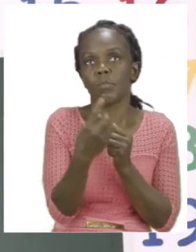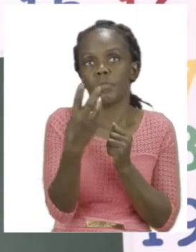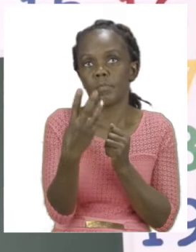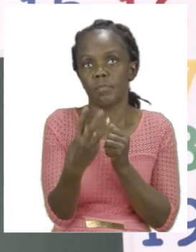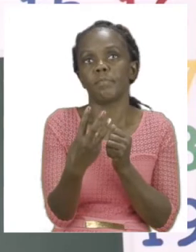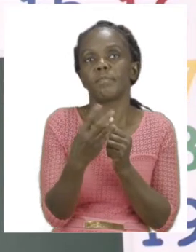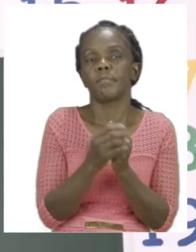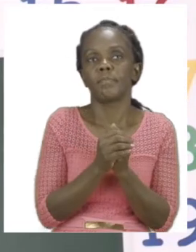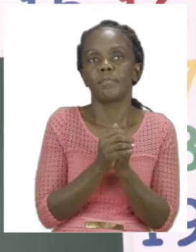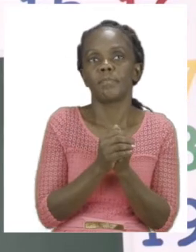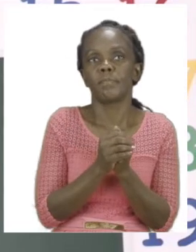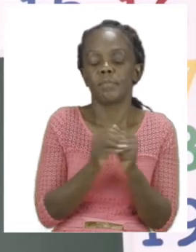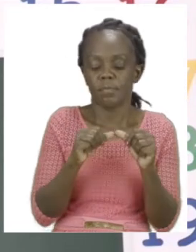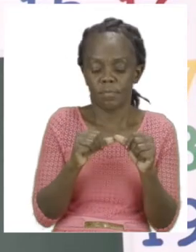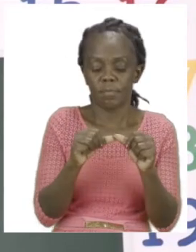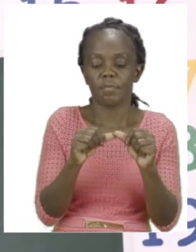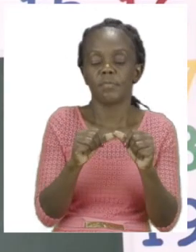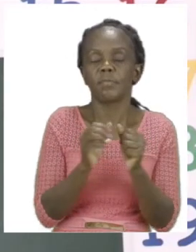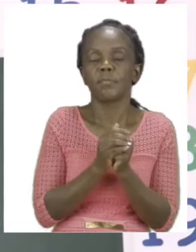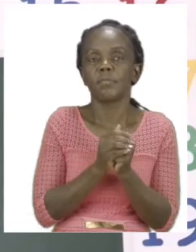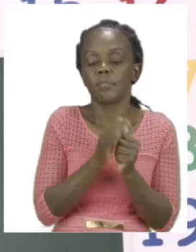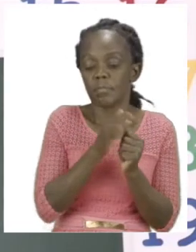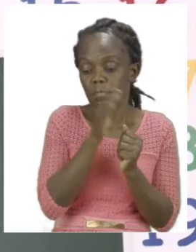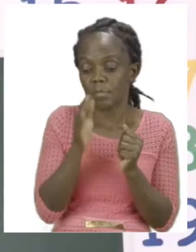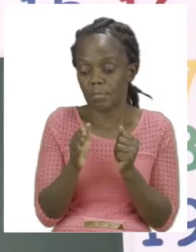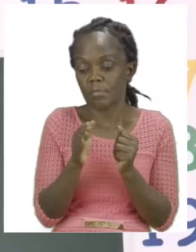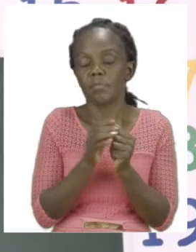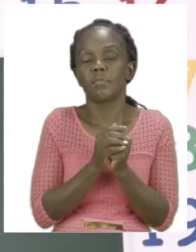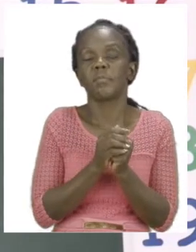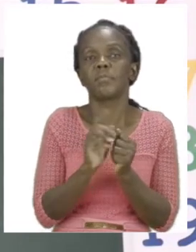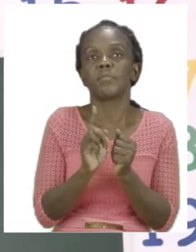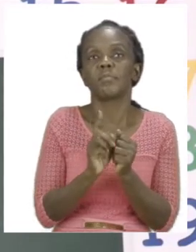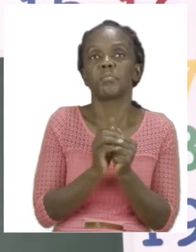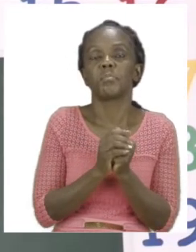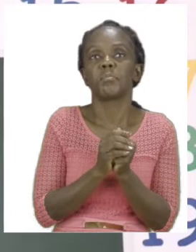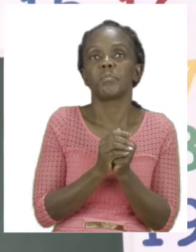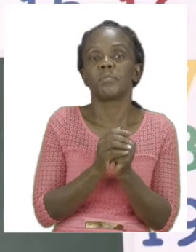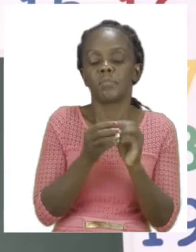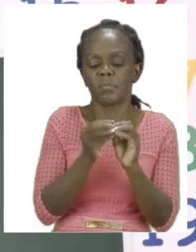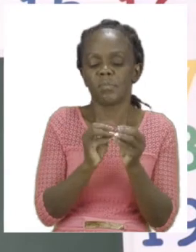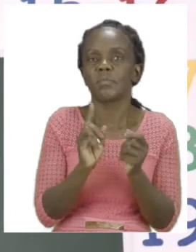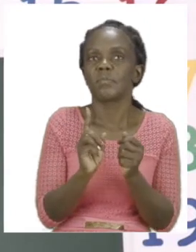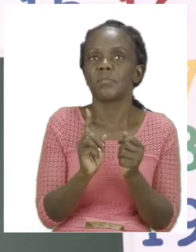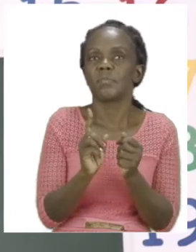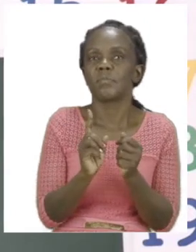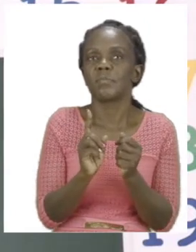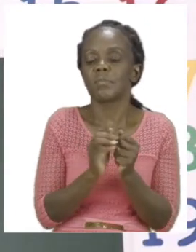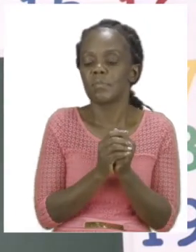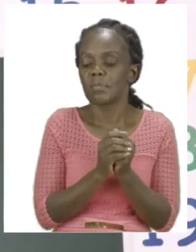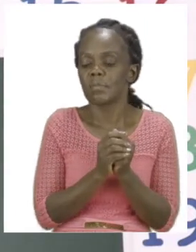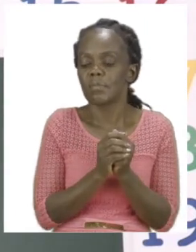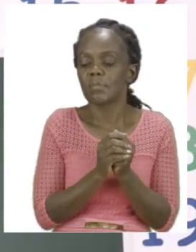3. Let's continue and see what the rest of the pattern looks like. Now the next number we have